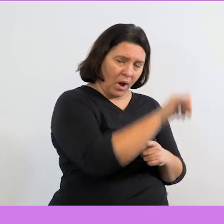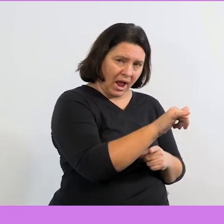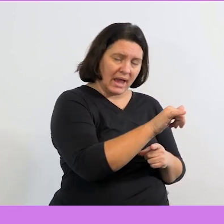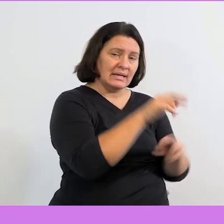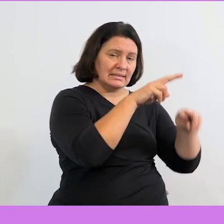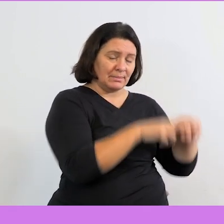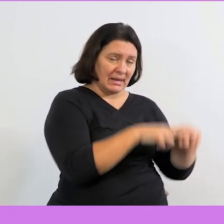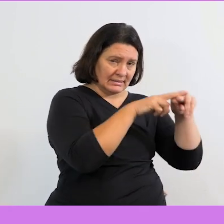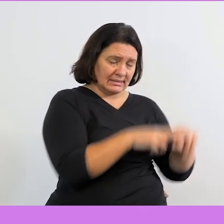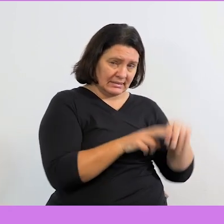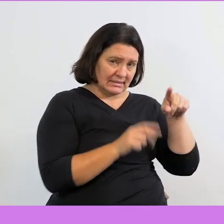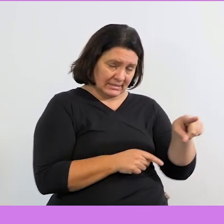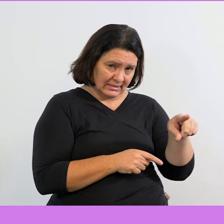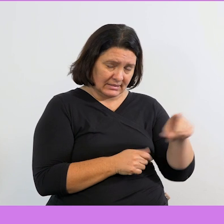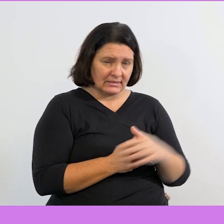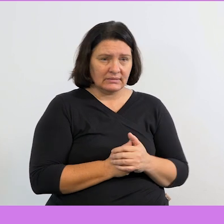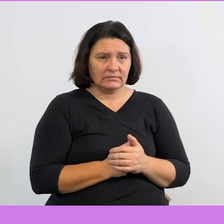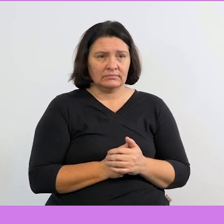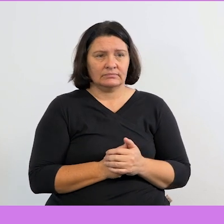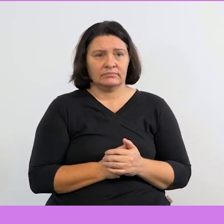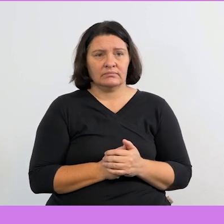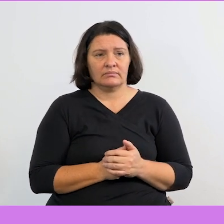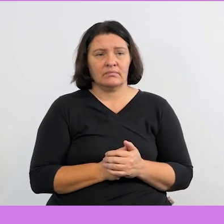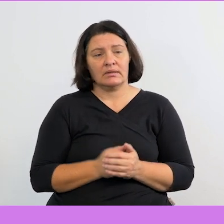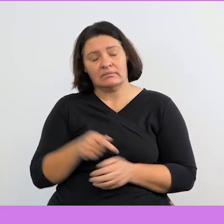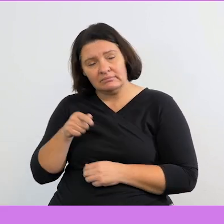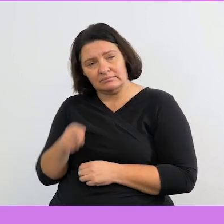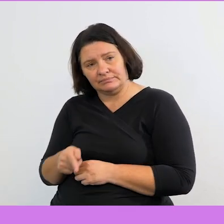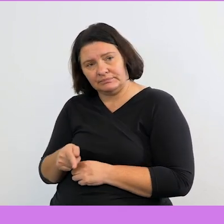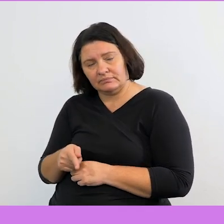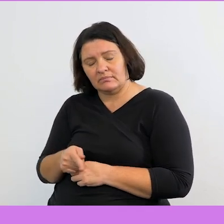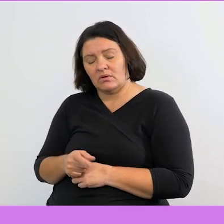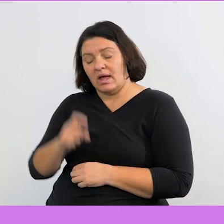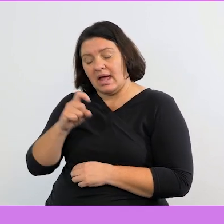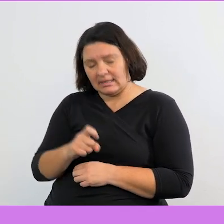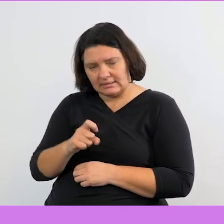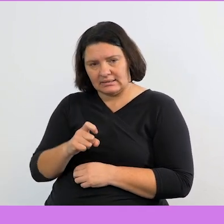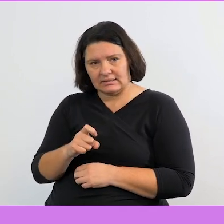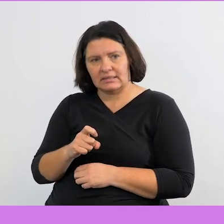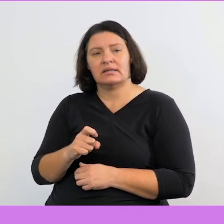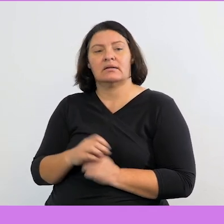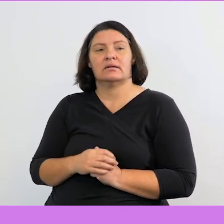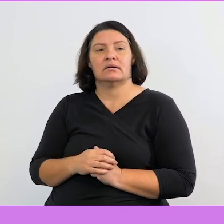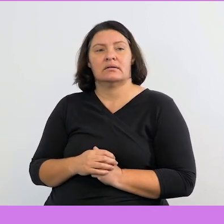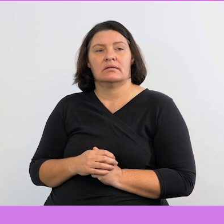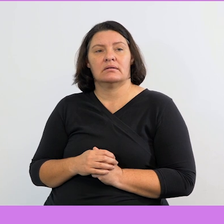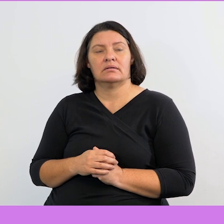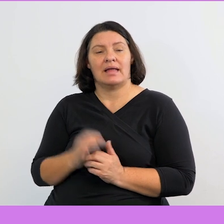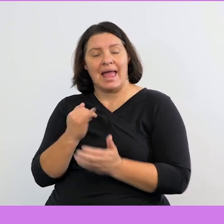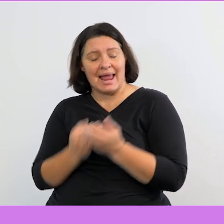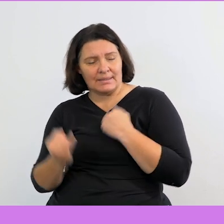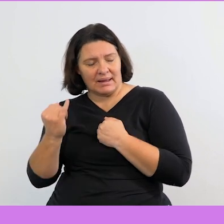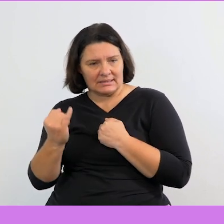y-axis. So I'll label this as y. This you'll need as we move on. And here, that's your x-axis, right?